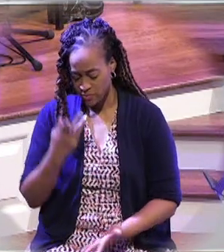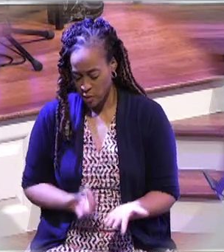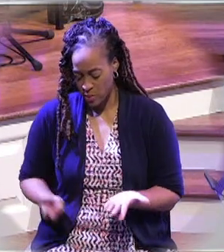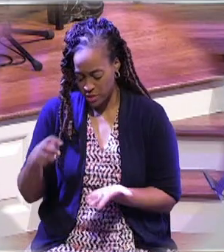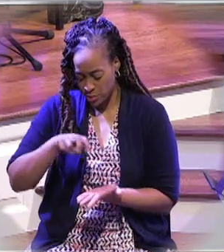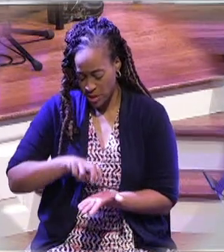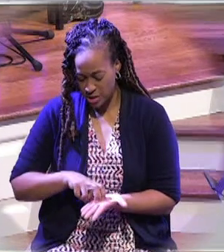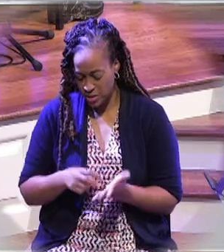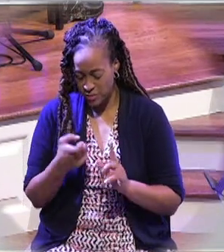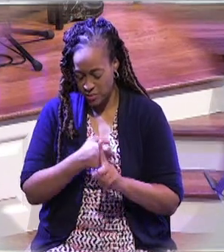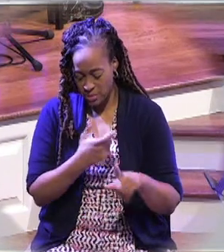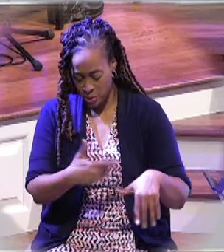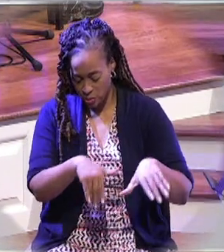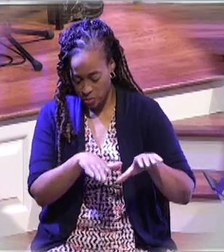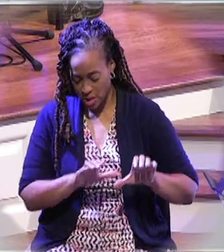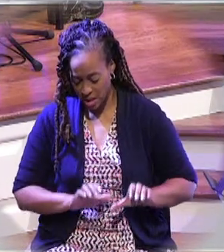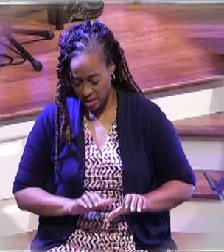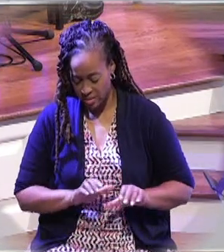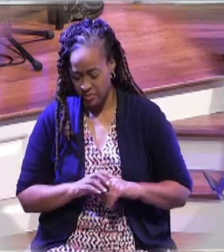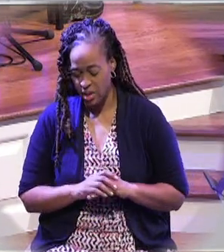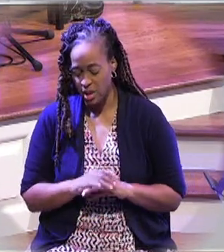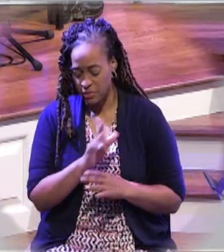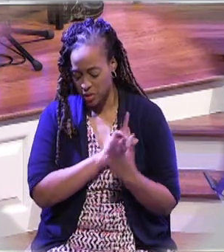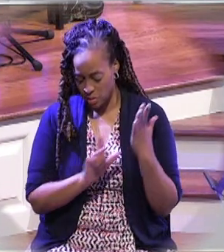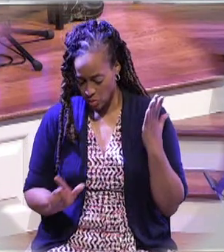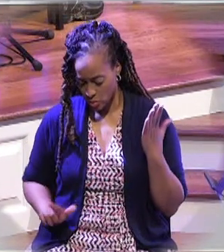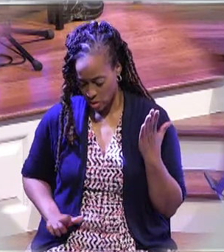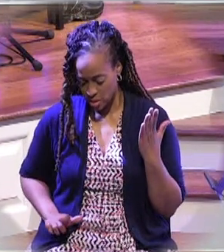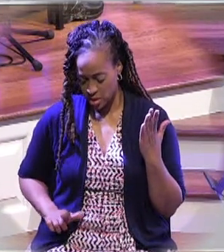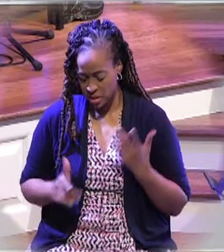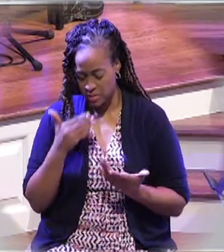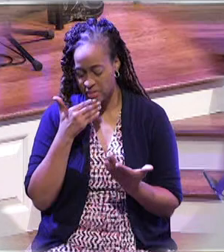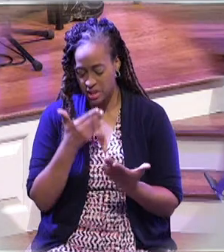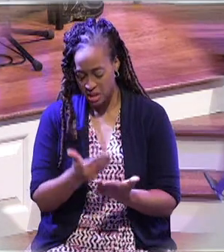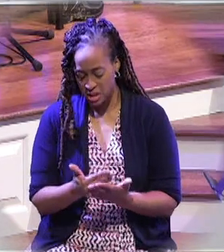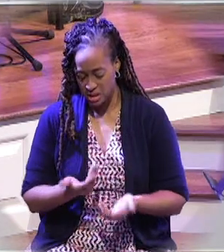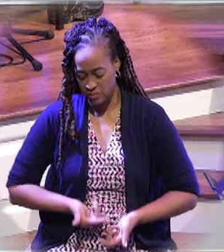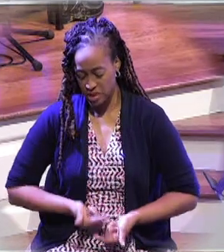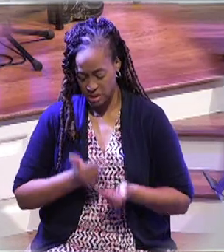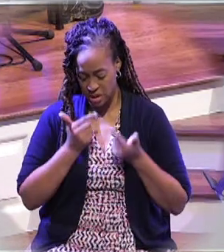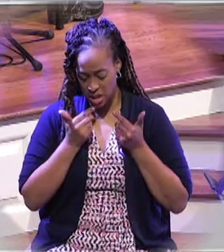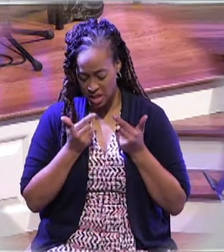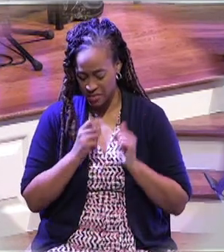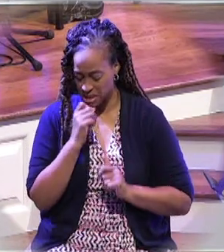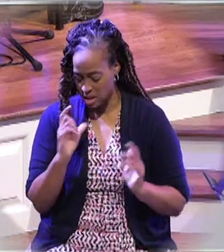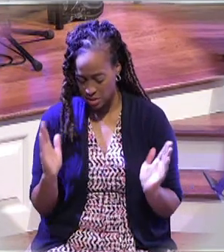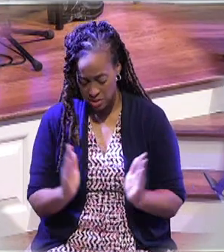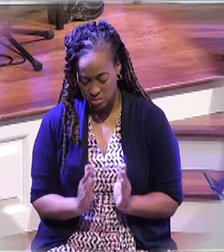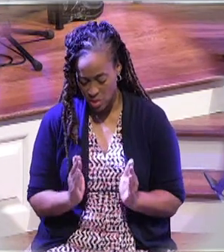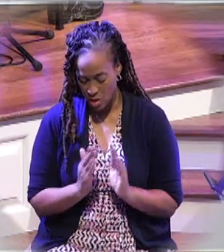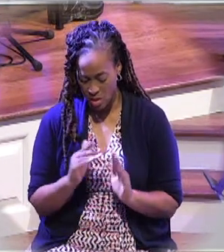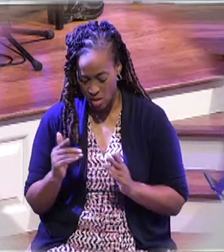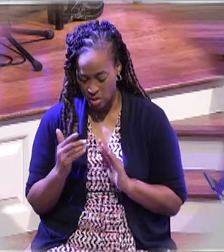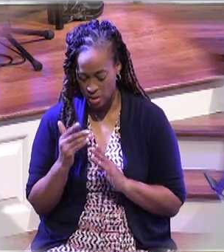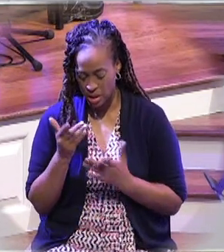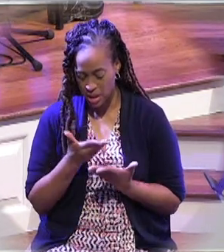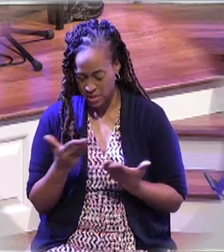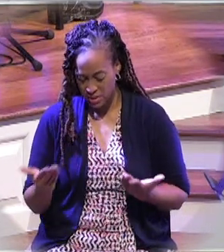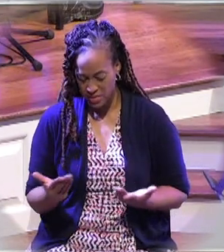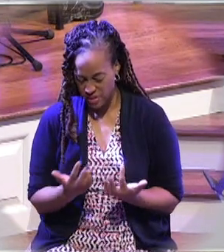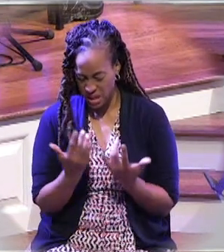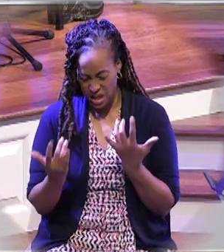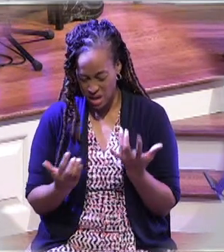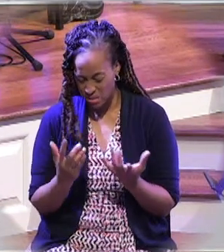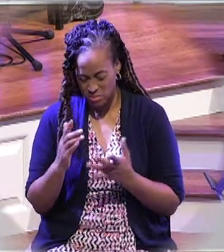resurrection from the grave, that Lord, the goodness of this life, it's not a small flame waiting to be extinguished by